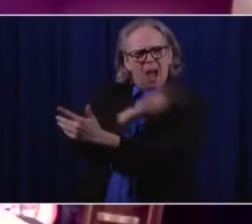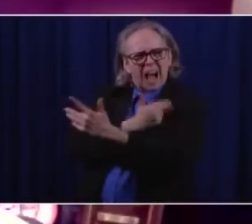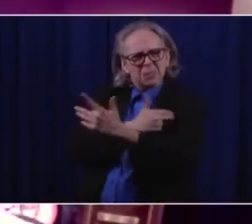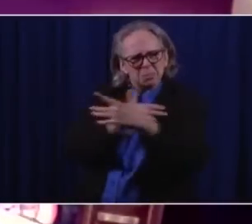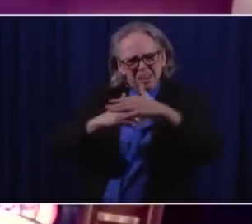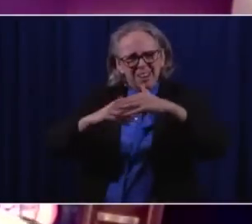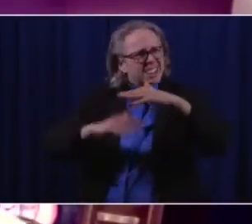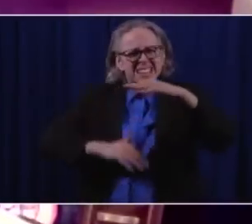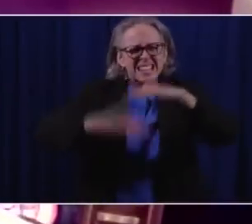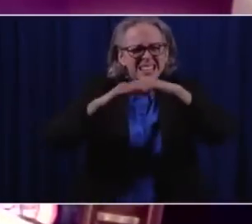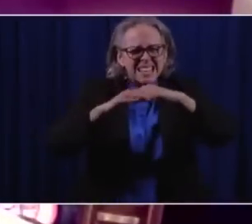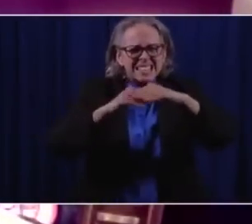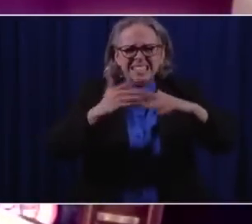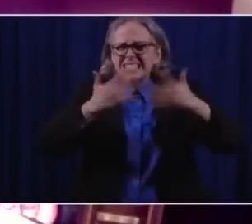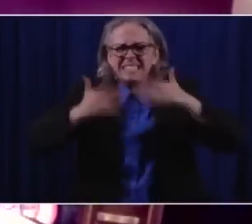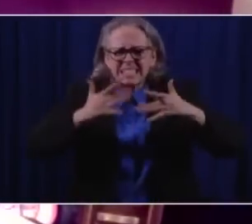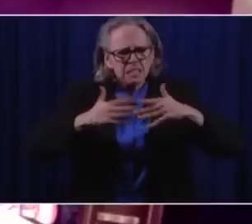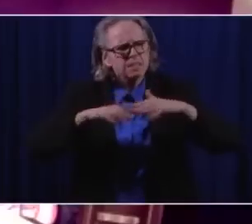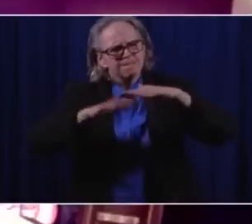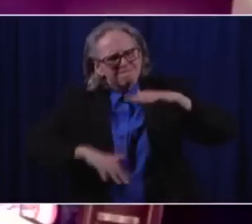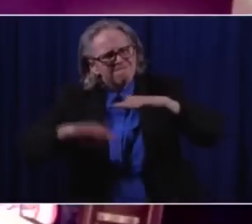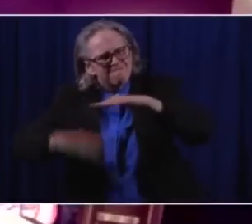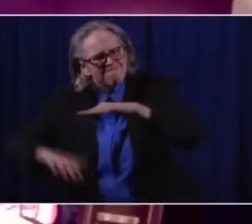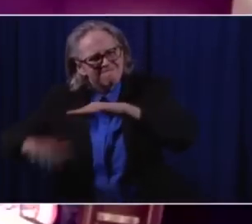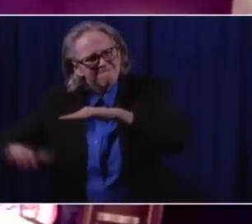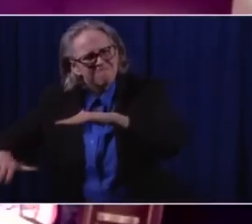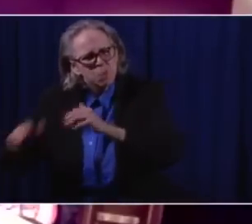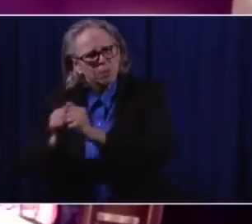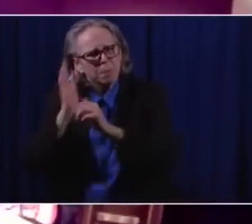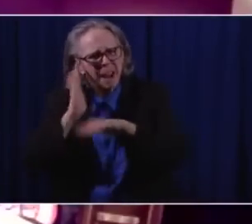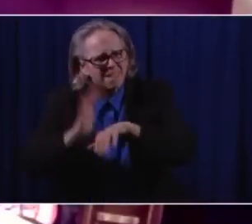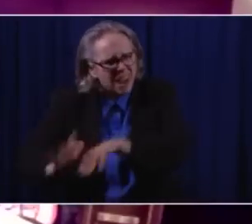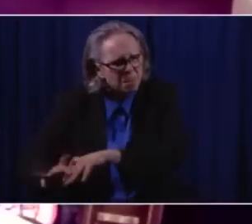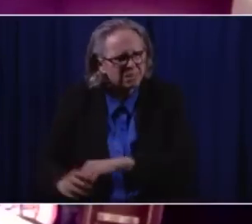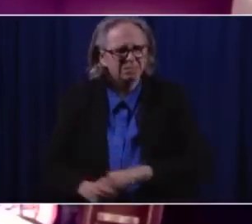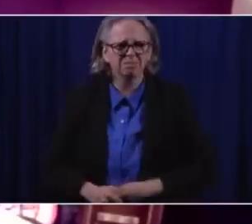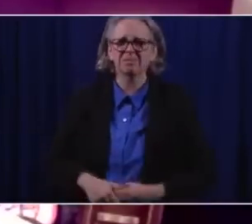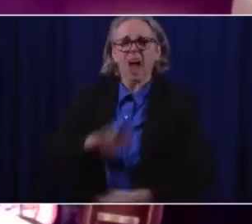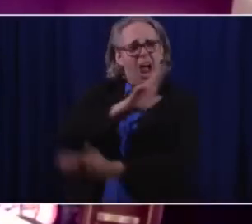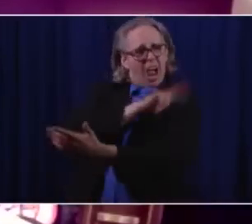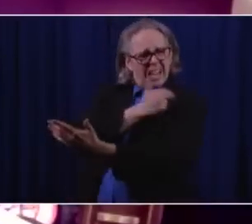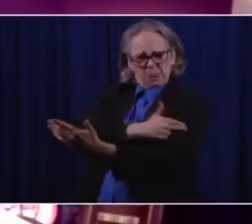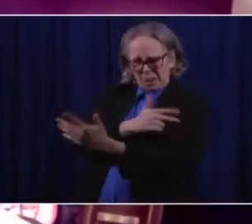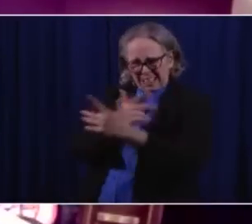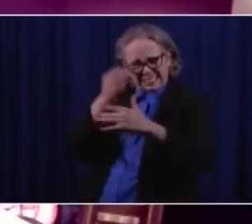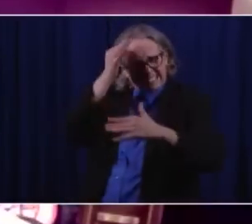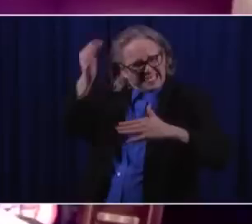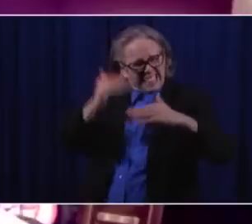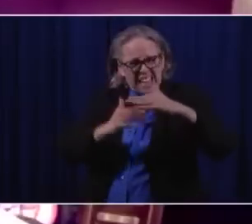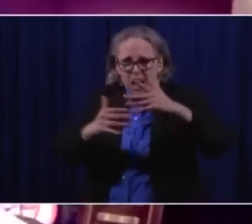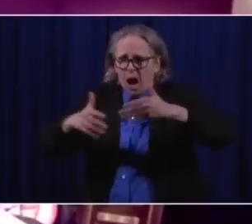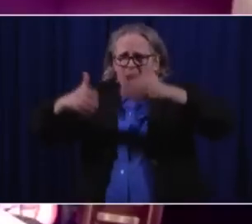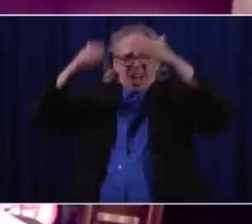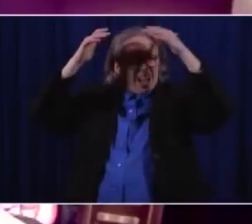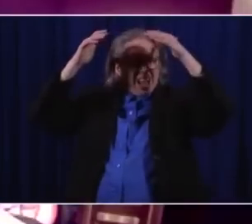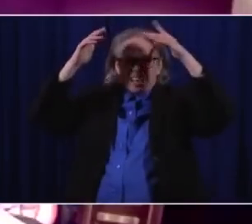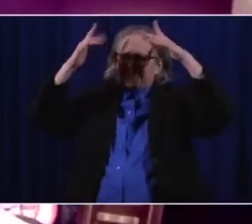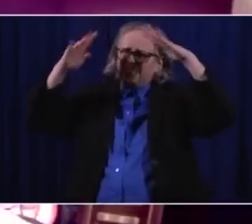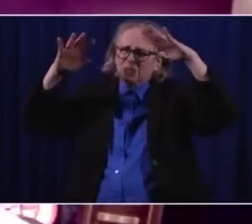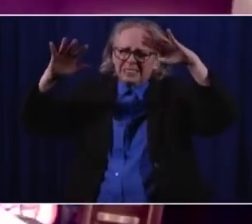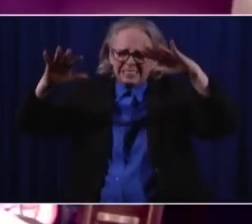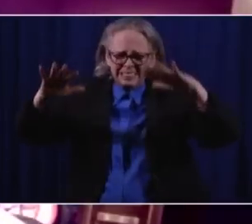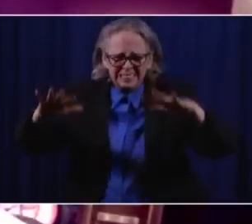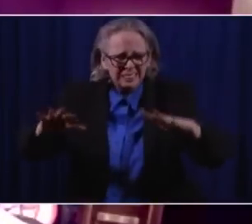for us. And what happens when that happens? Our folks are resilient and they're wonderful, and our management teams are great. They know how to move